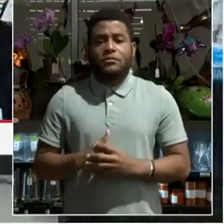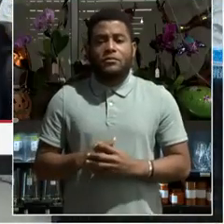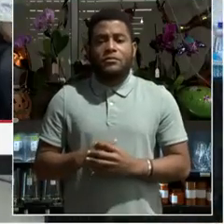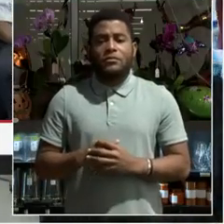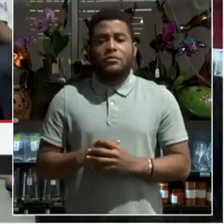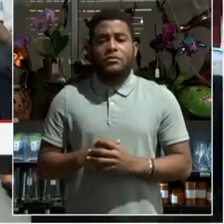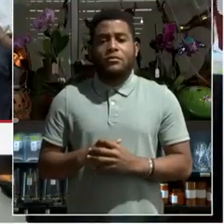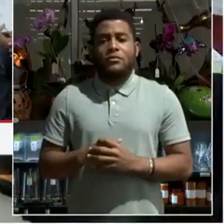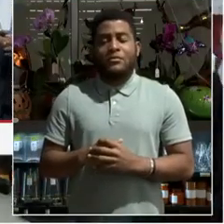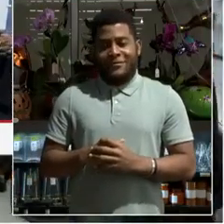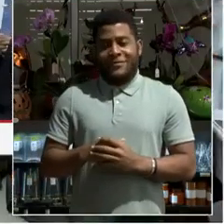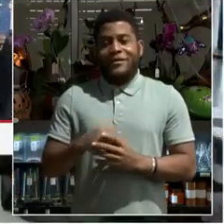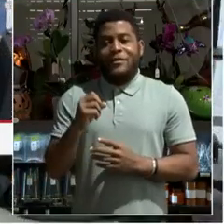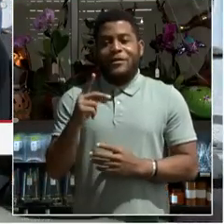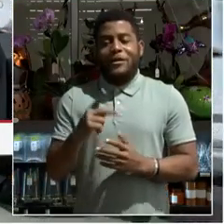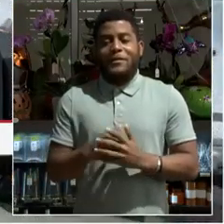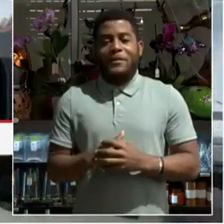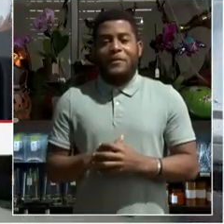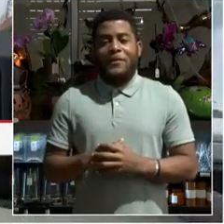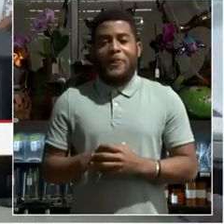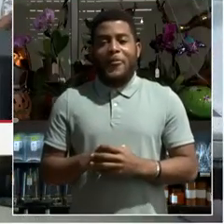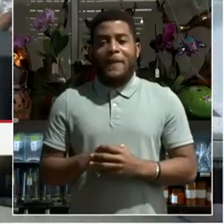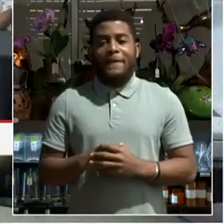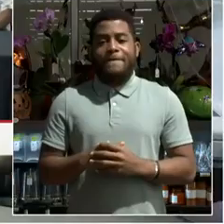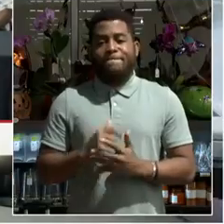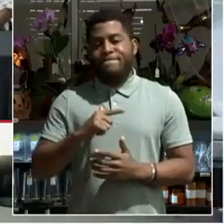Okay. You're on.